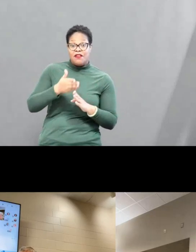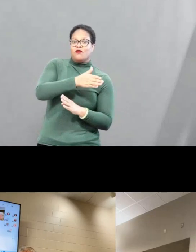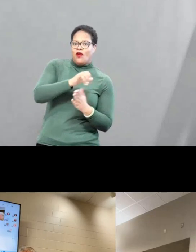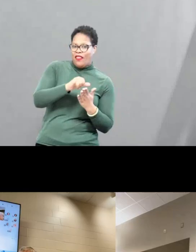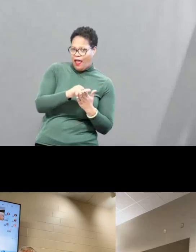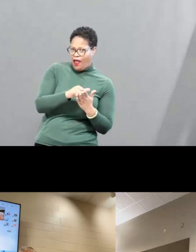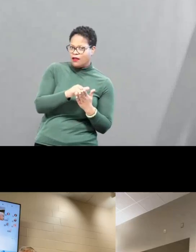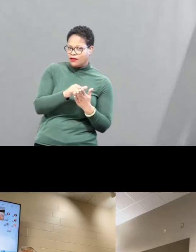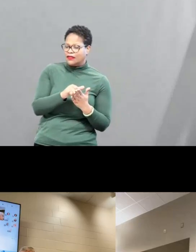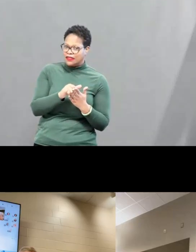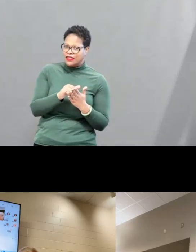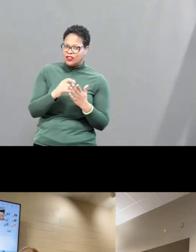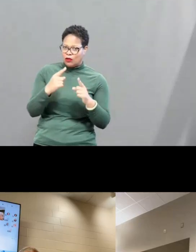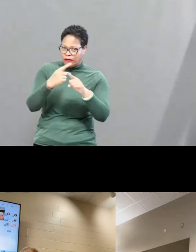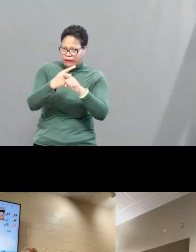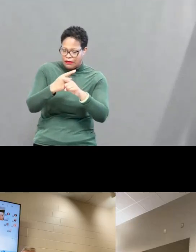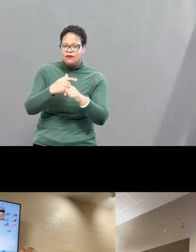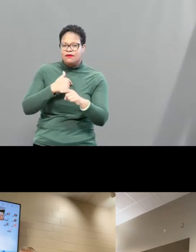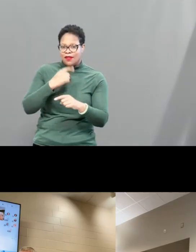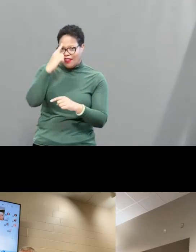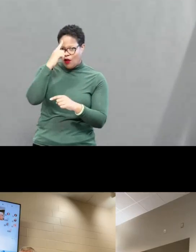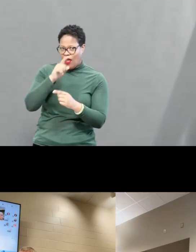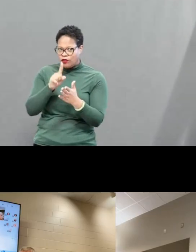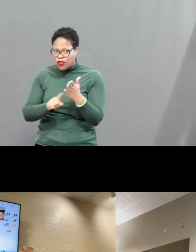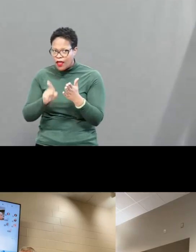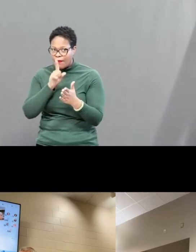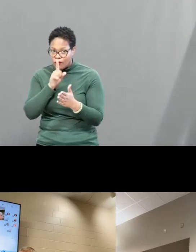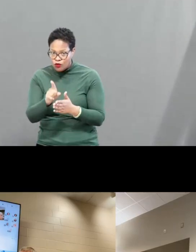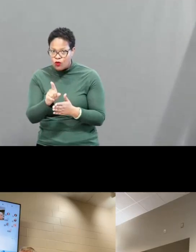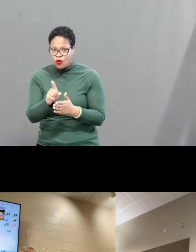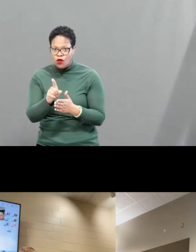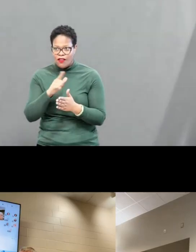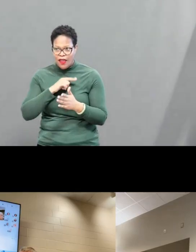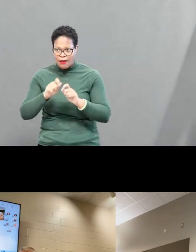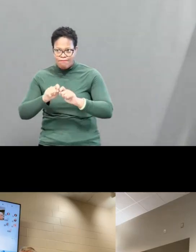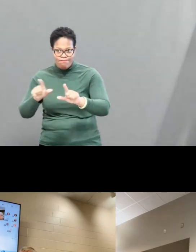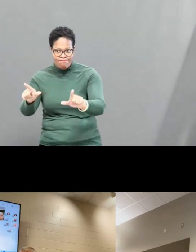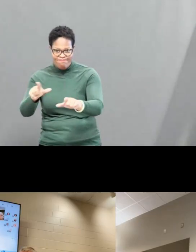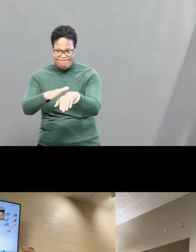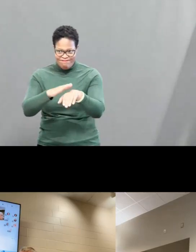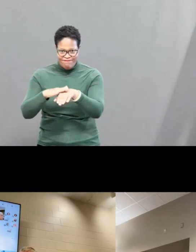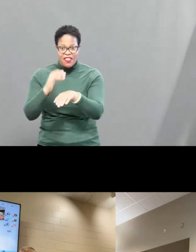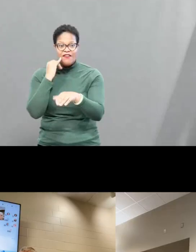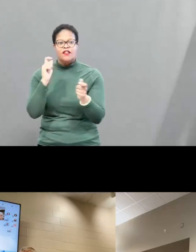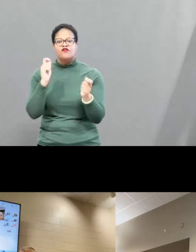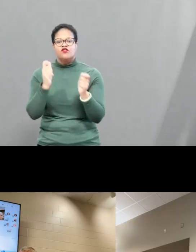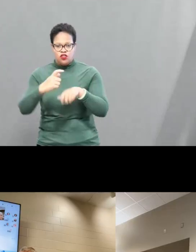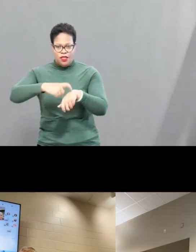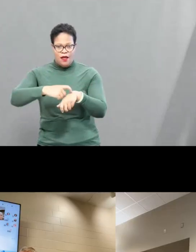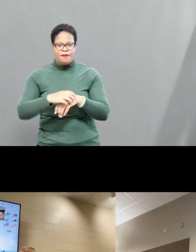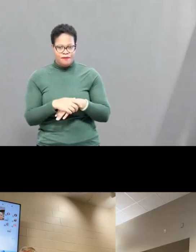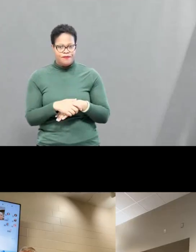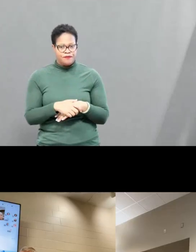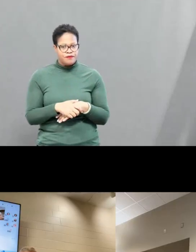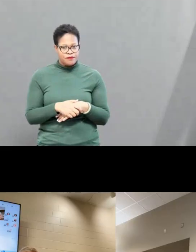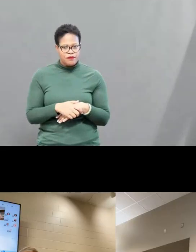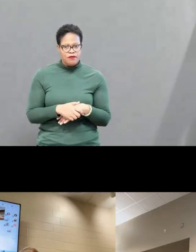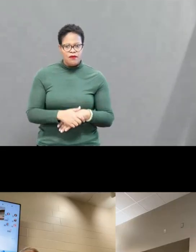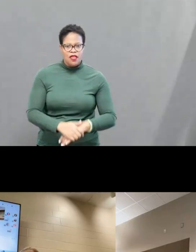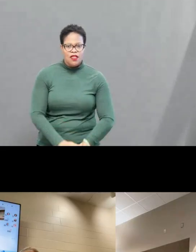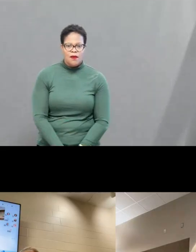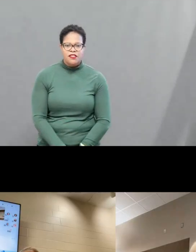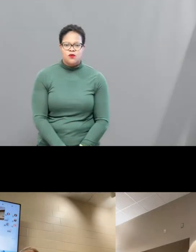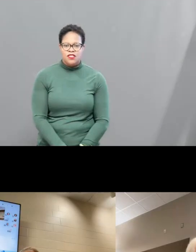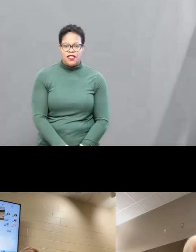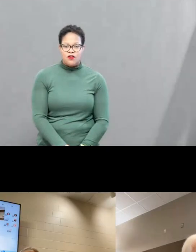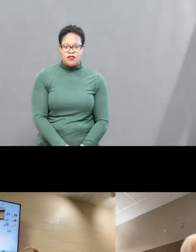that. And so I'm going to have to make sure they blast that if they've changed the timing since that first